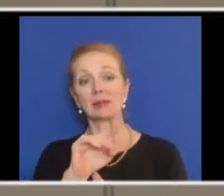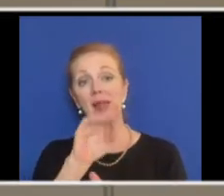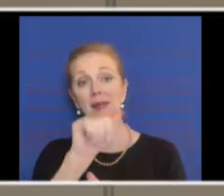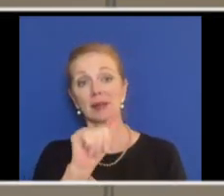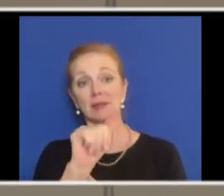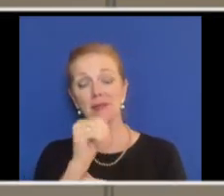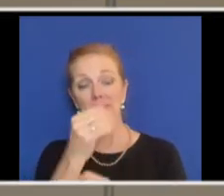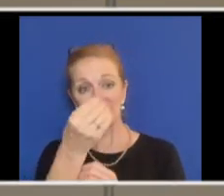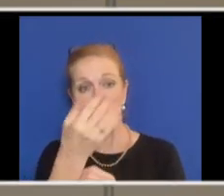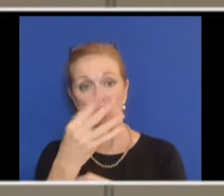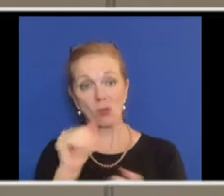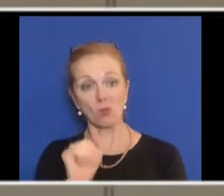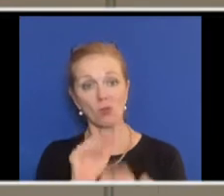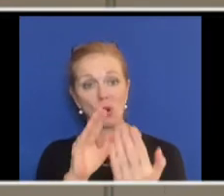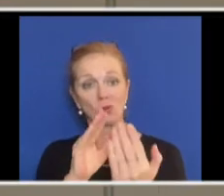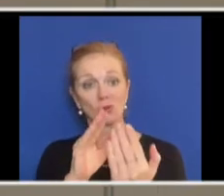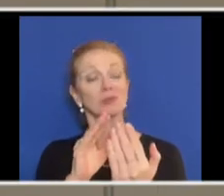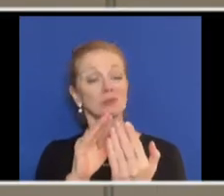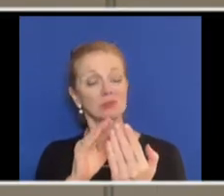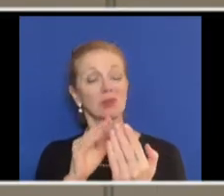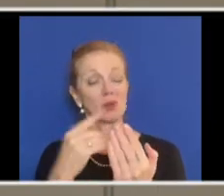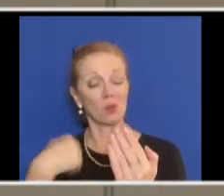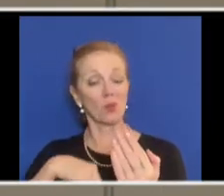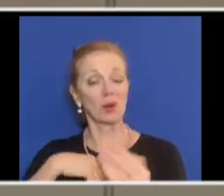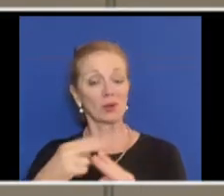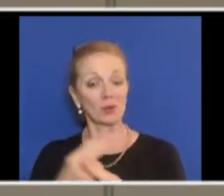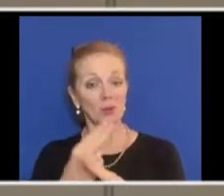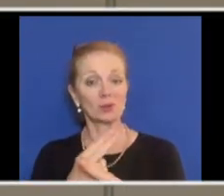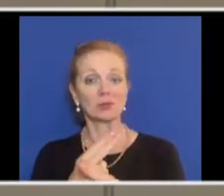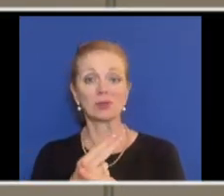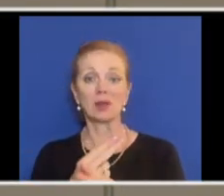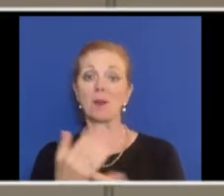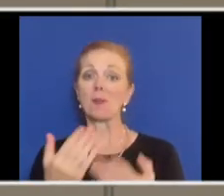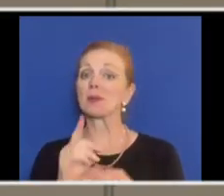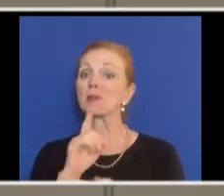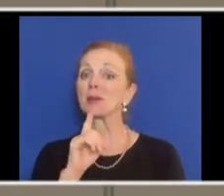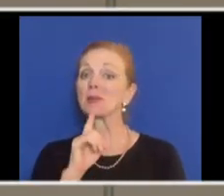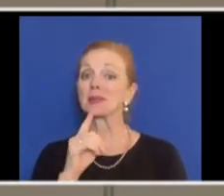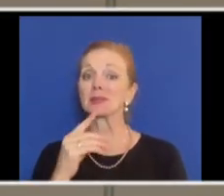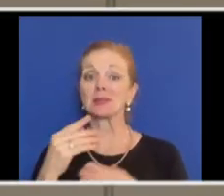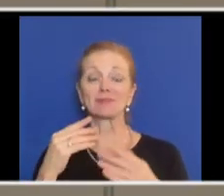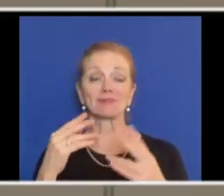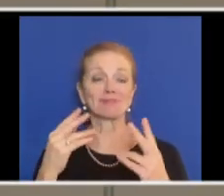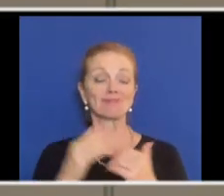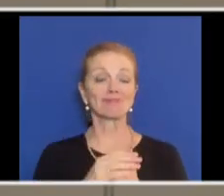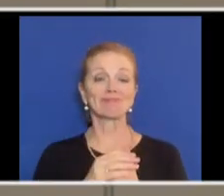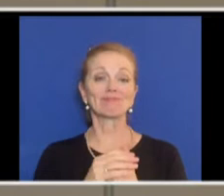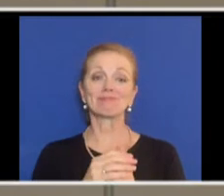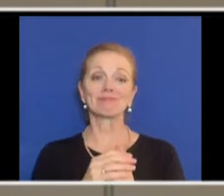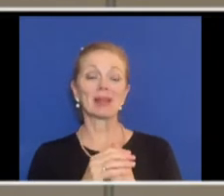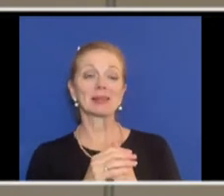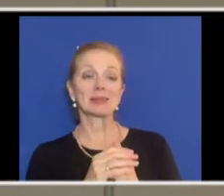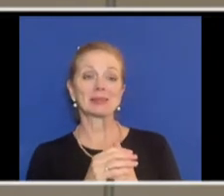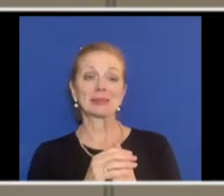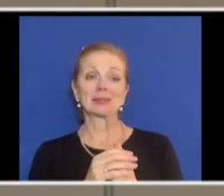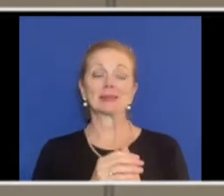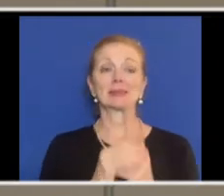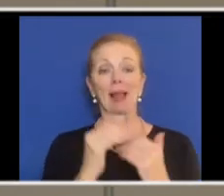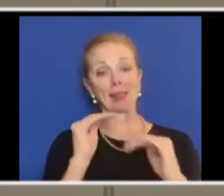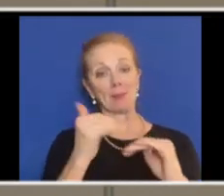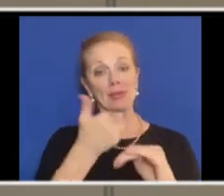that we take we certainly might be selling ourselves short um